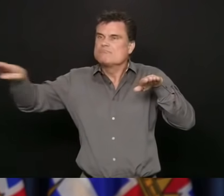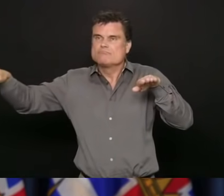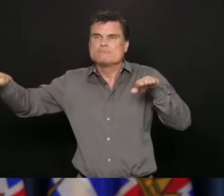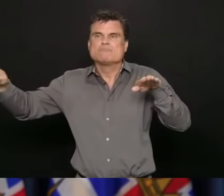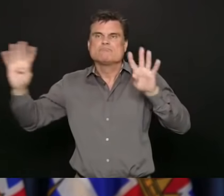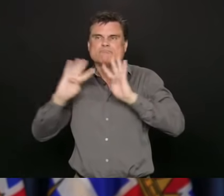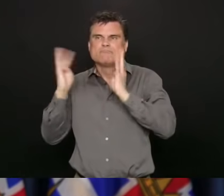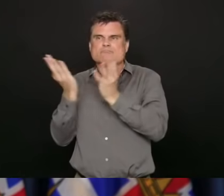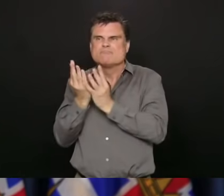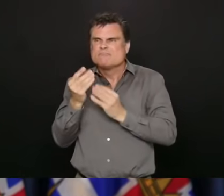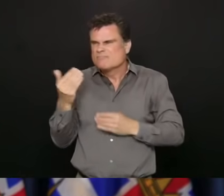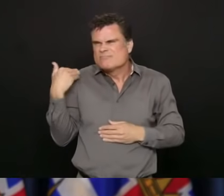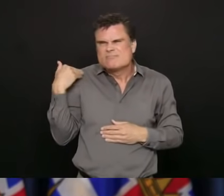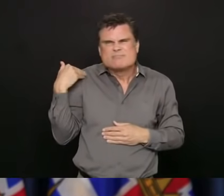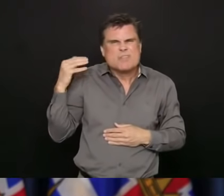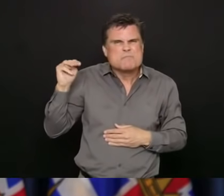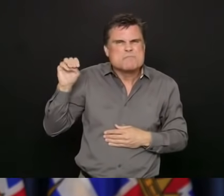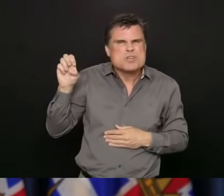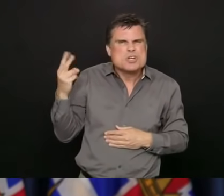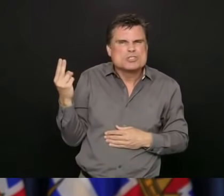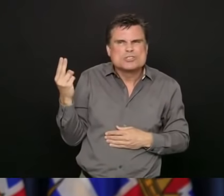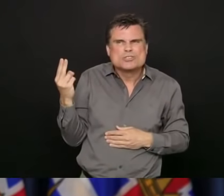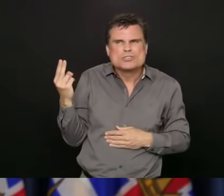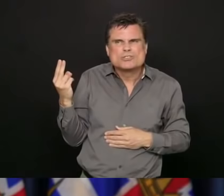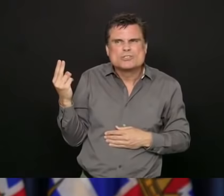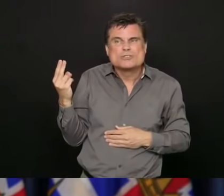face-to-face conference, and we went to these